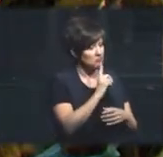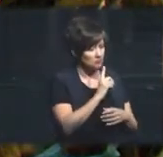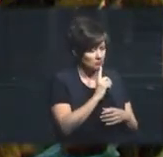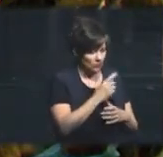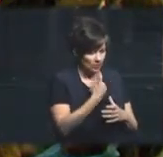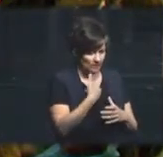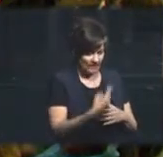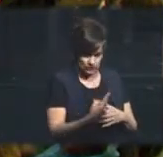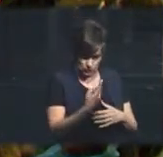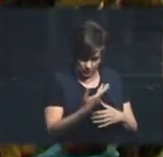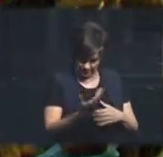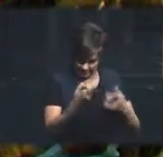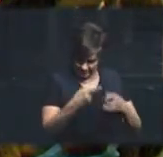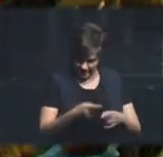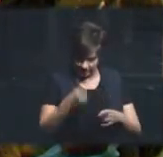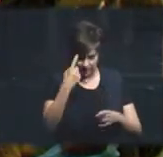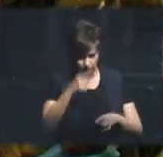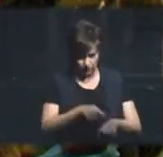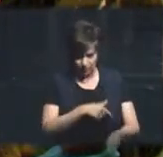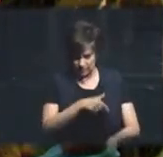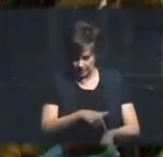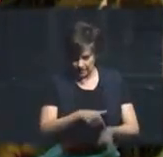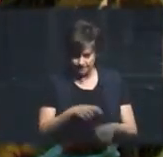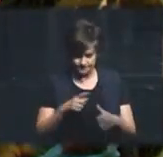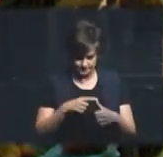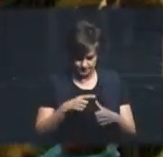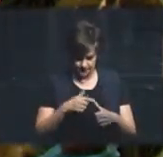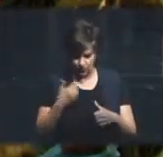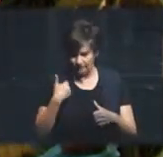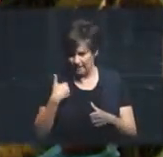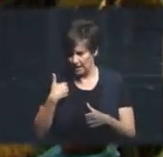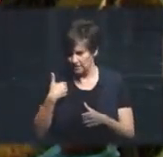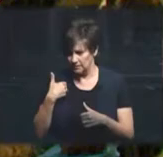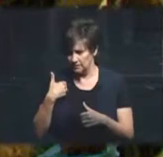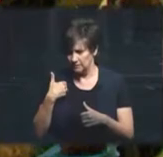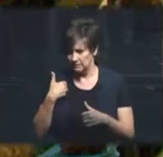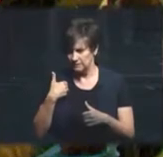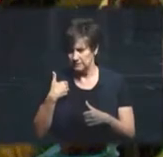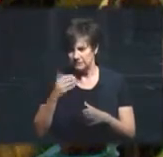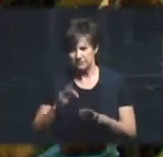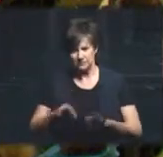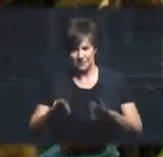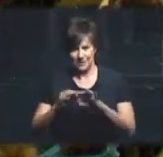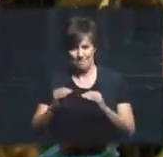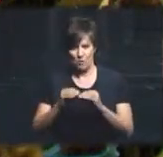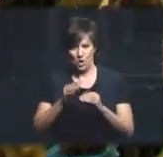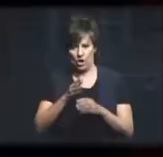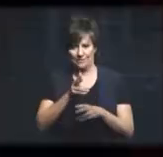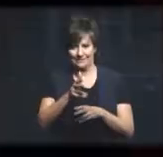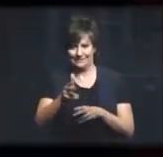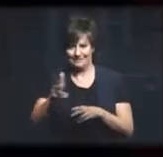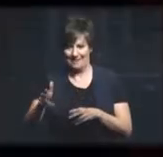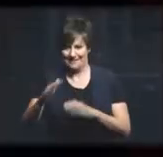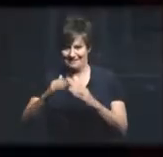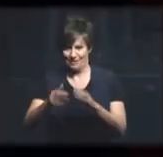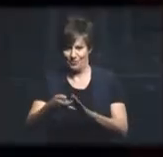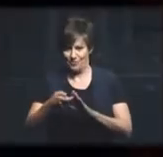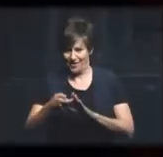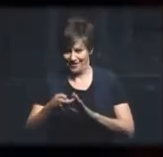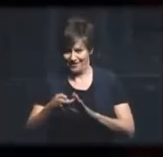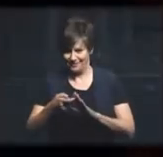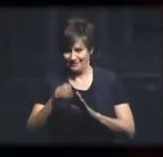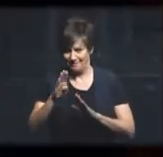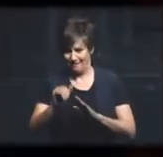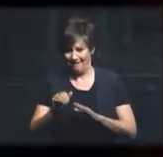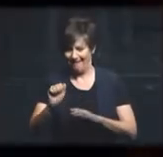we've had two things going on for a long time. One, we've had significantly more spaces than we're required to by